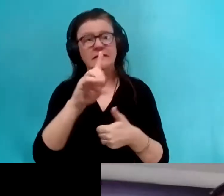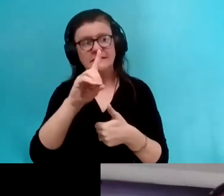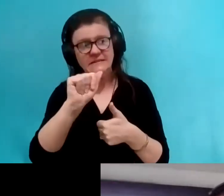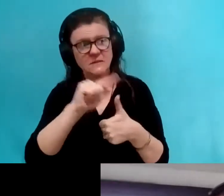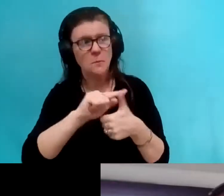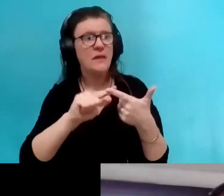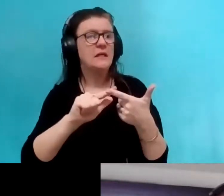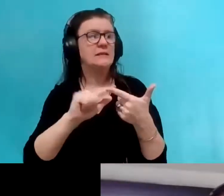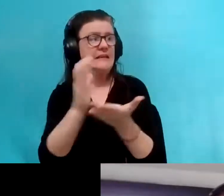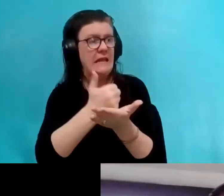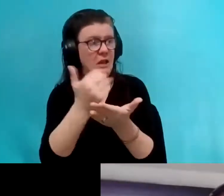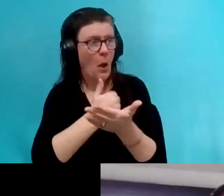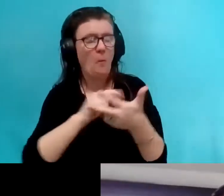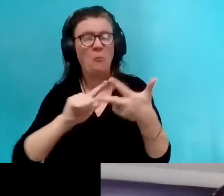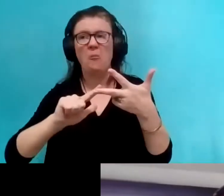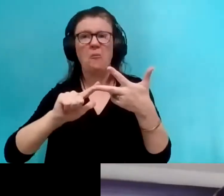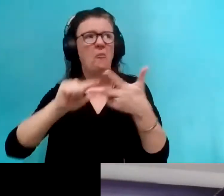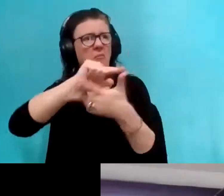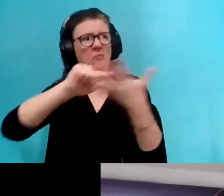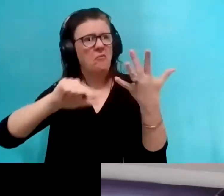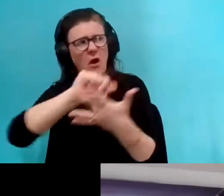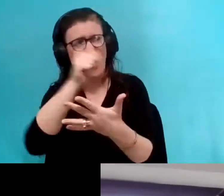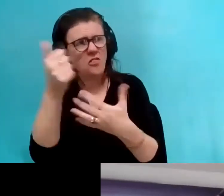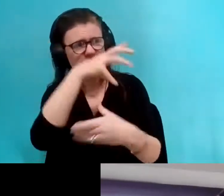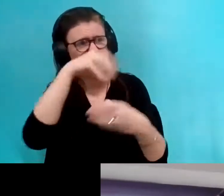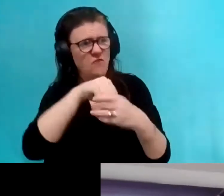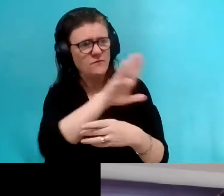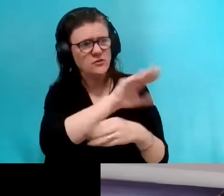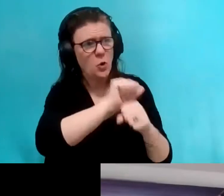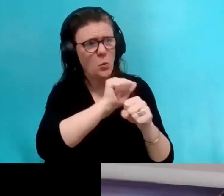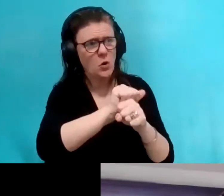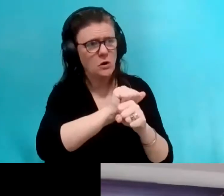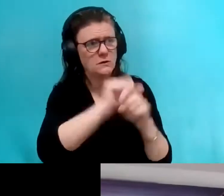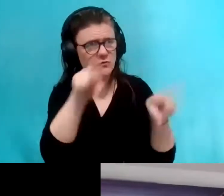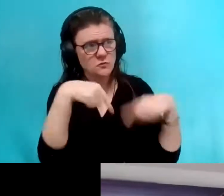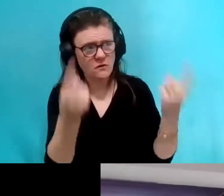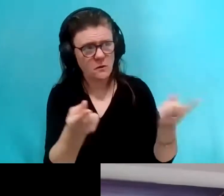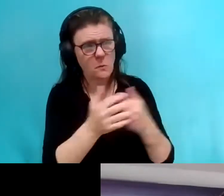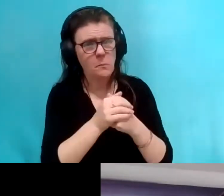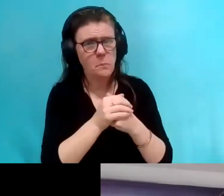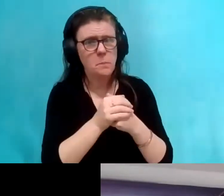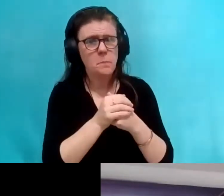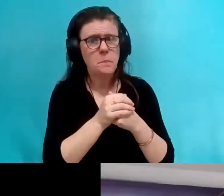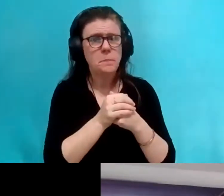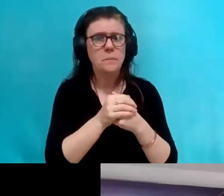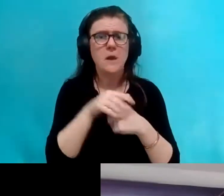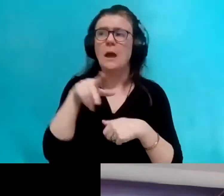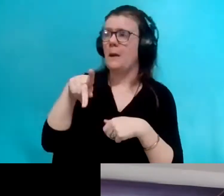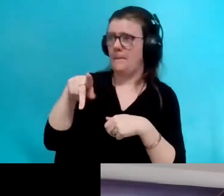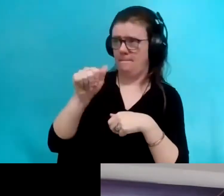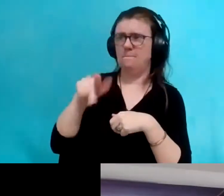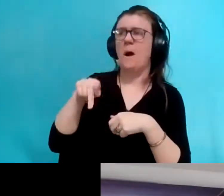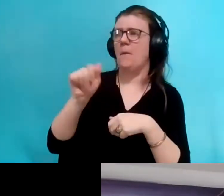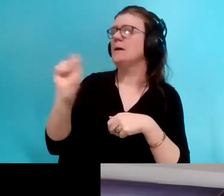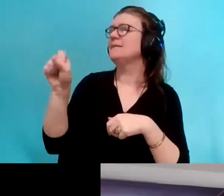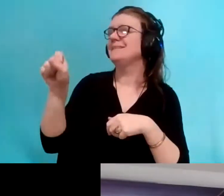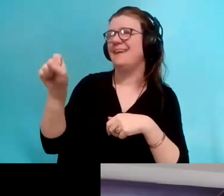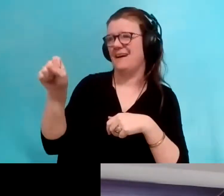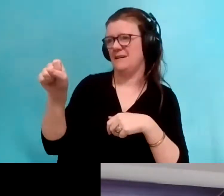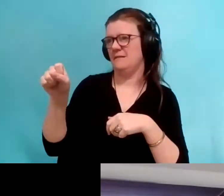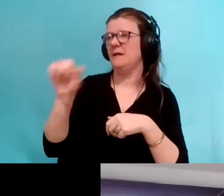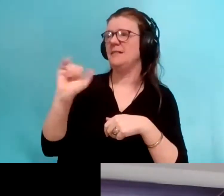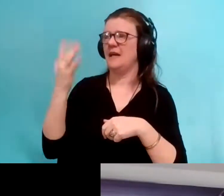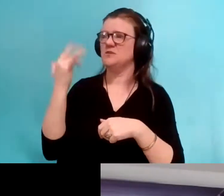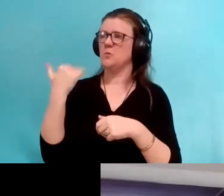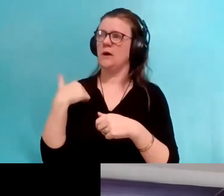income status, and so on in the work that you're focusing on? Yeah, no, and exactly, and that's what we mean by